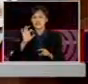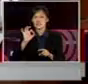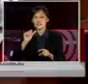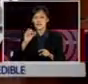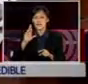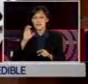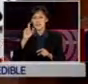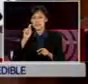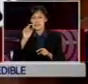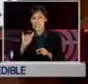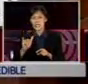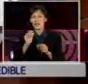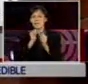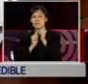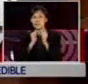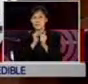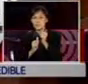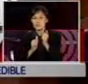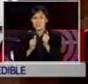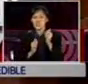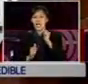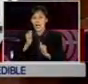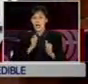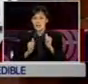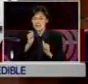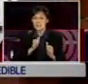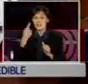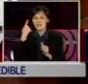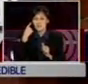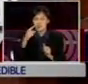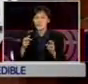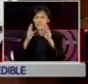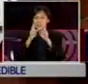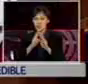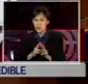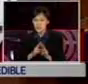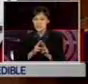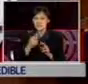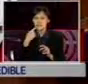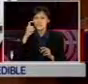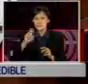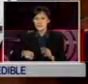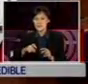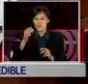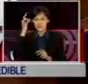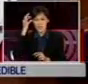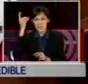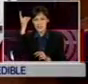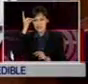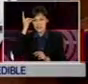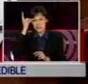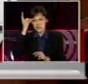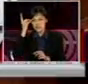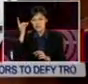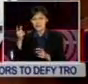Because the very subpoena said, acting on the request for issuance of subpoena of Senator Judge Franklin M. Drilon. There